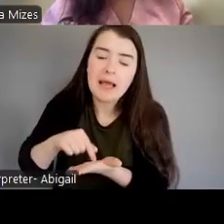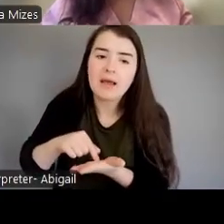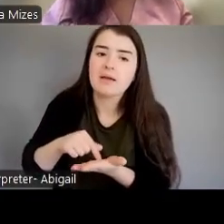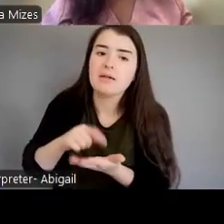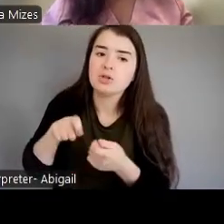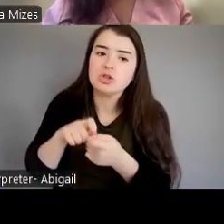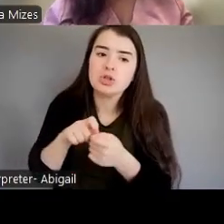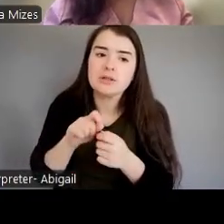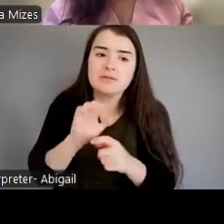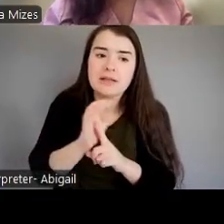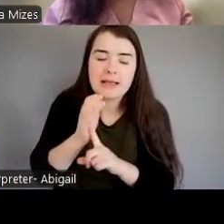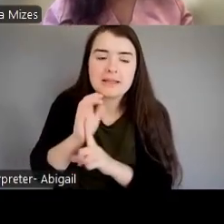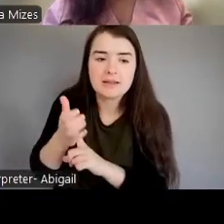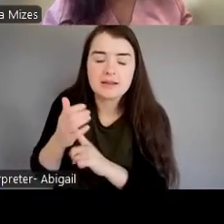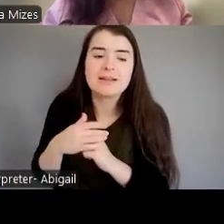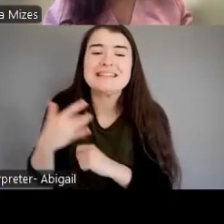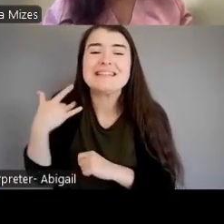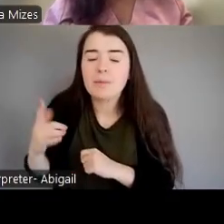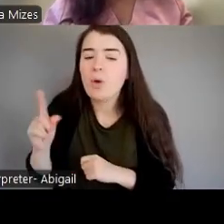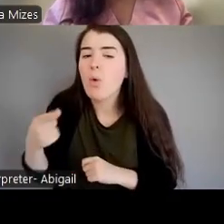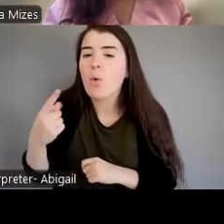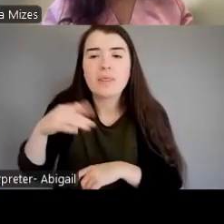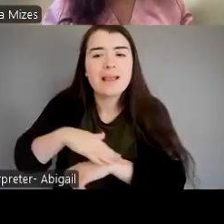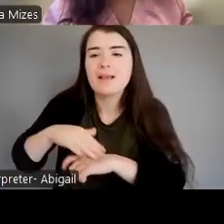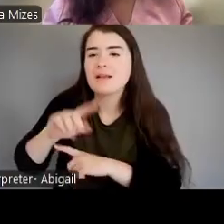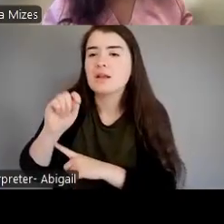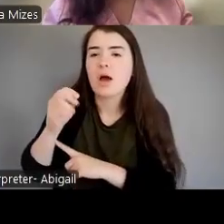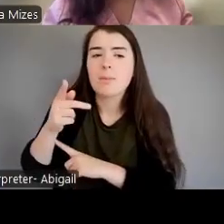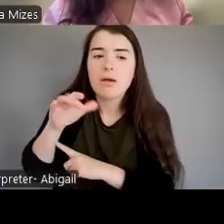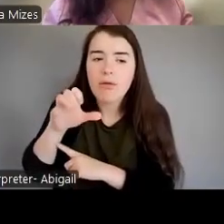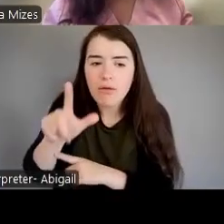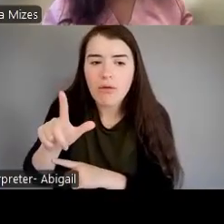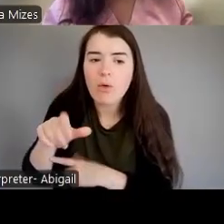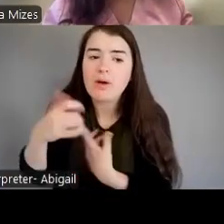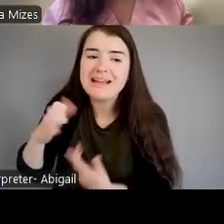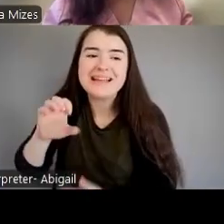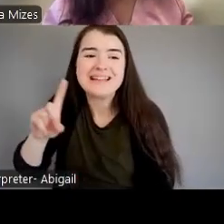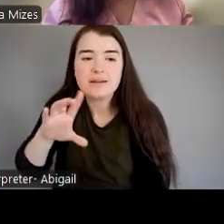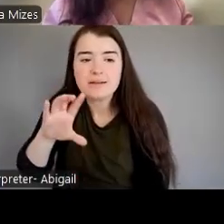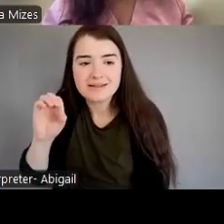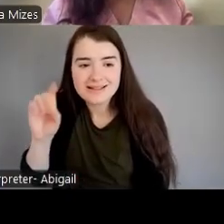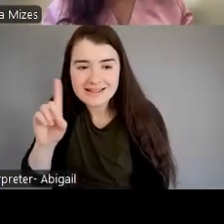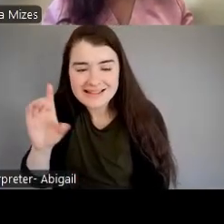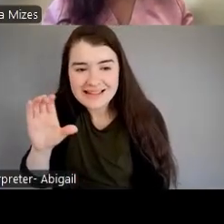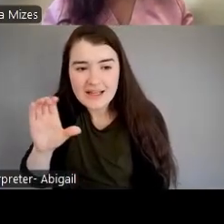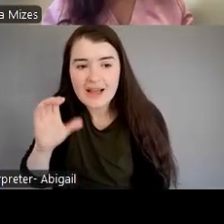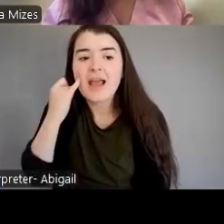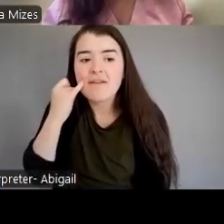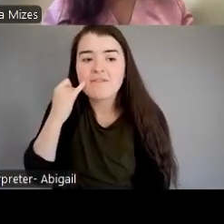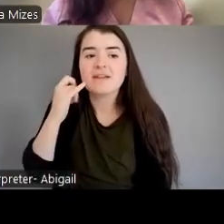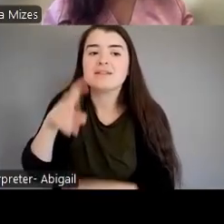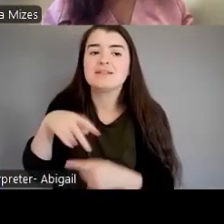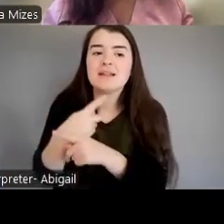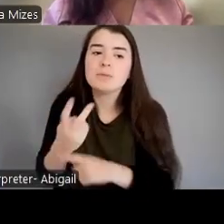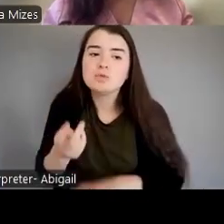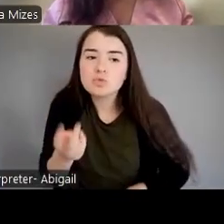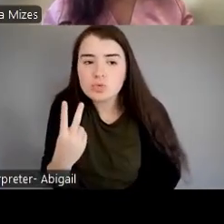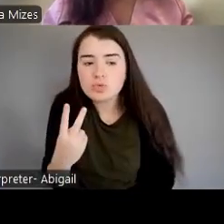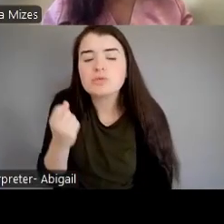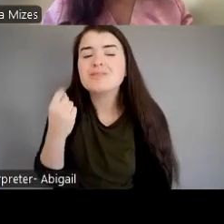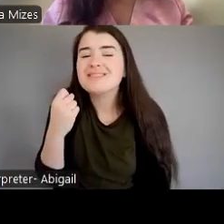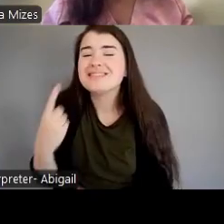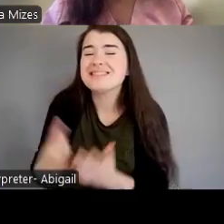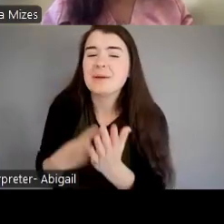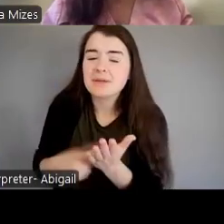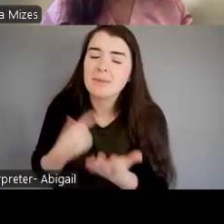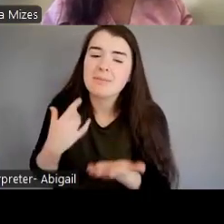we only do topical chemotherapy or the EDNC if it's squamous cell carcinoma in situ, but there are some cases where we may